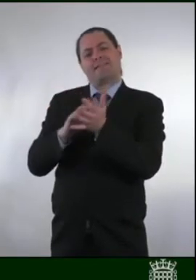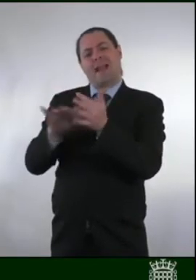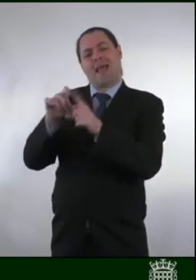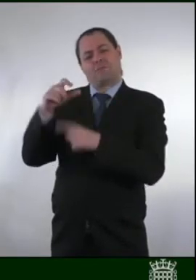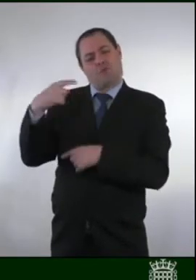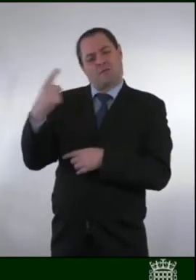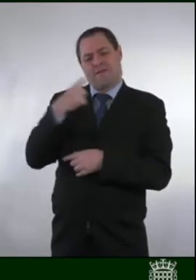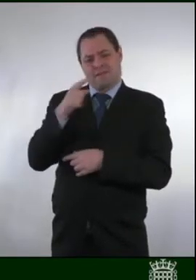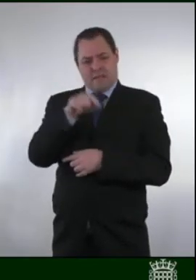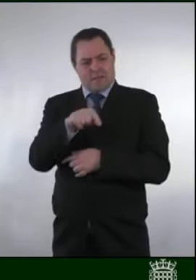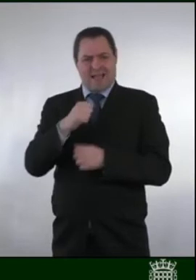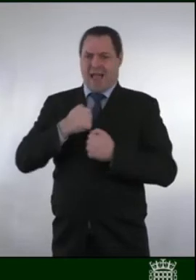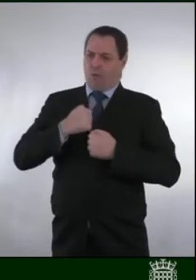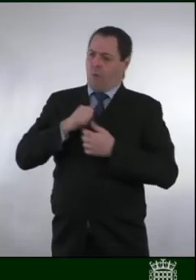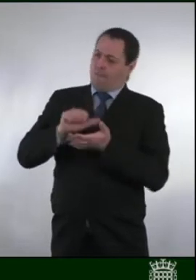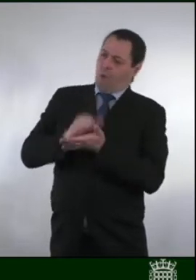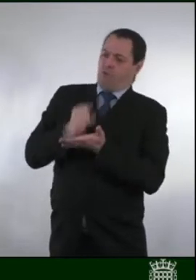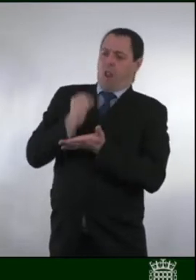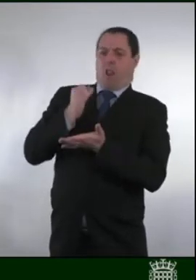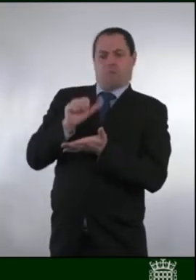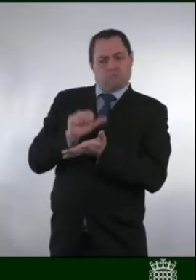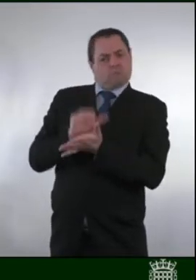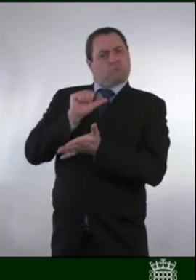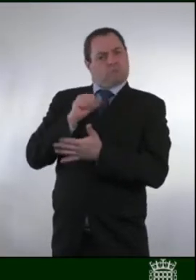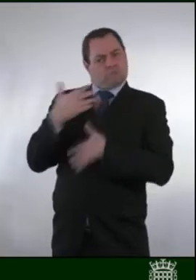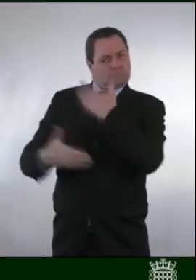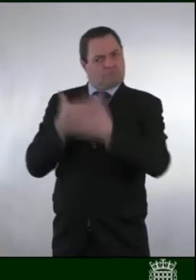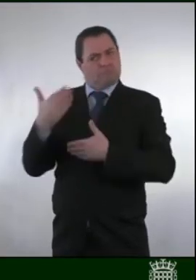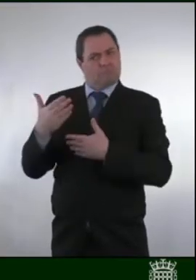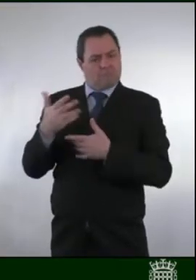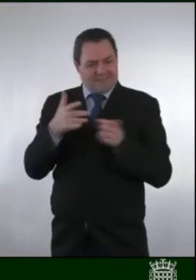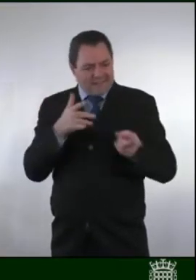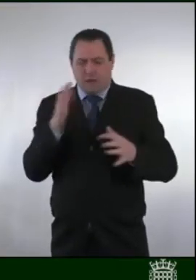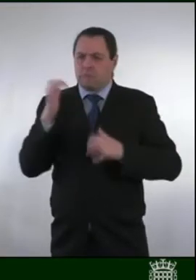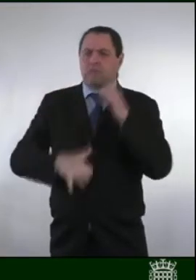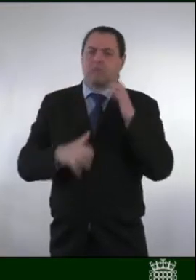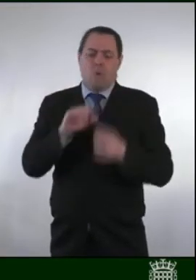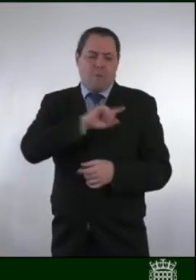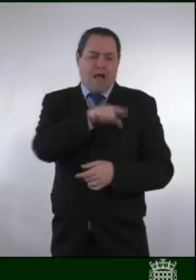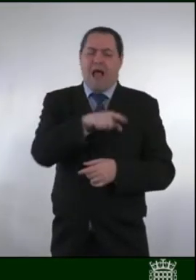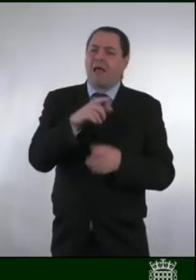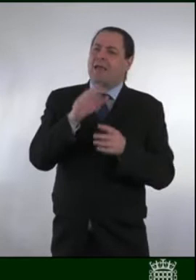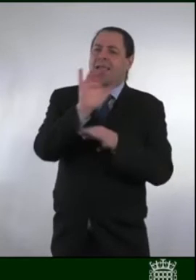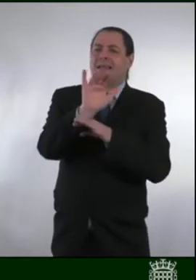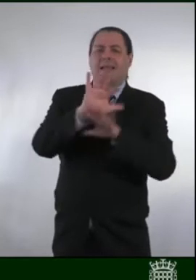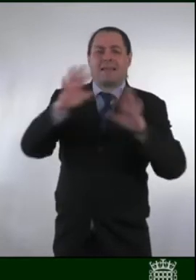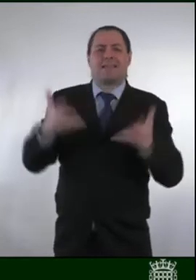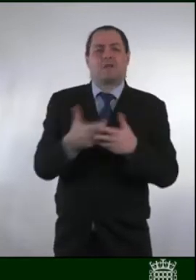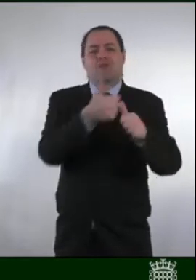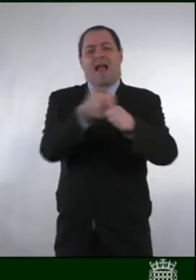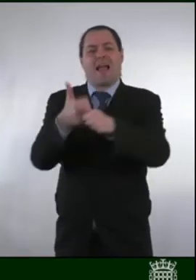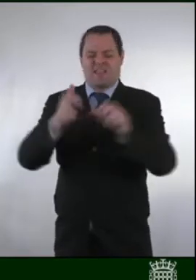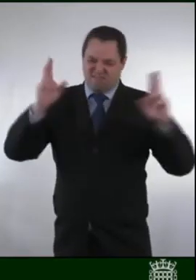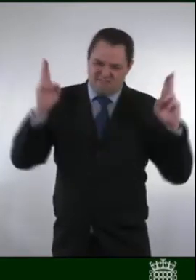responsibility on the world stage by slashing international aid. So if today is to be a new chapter, if